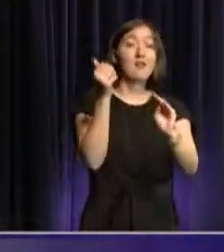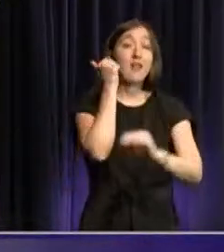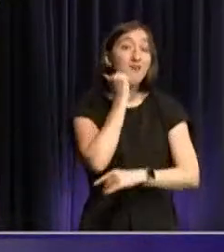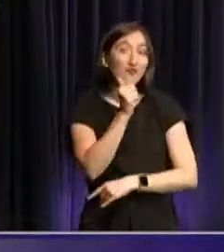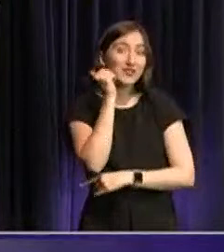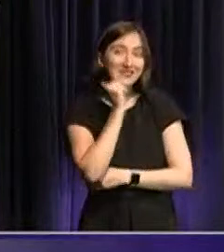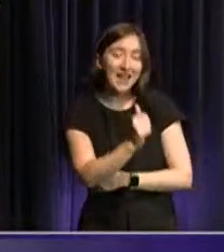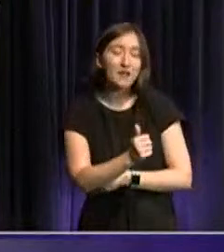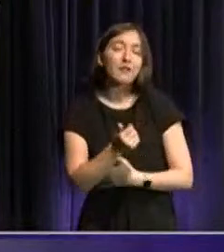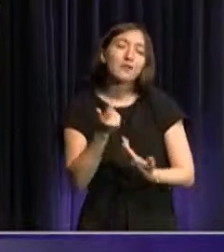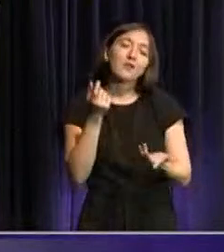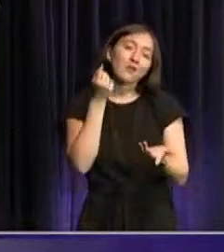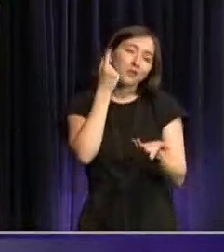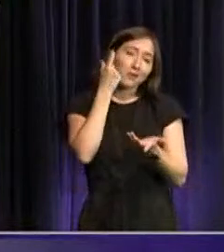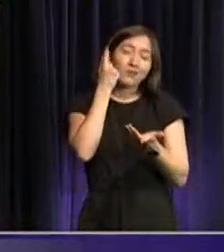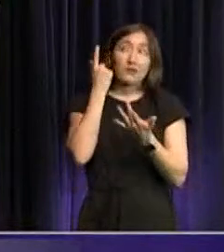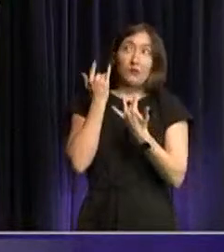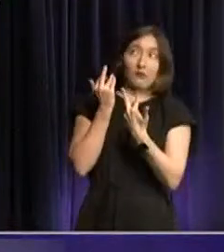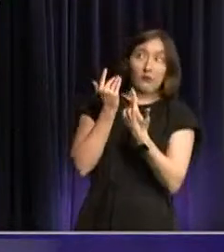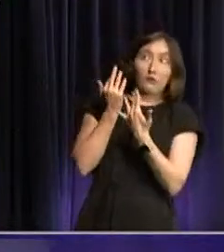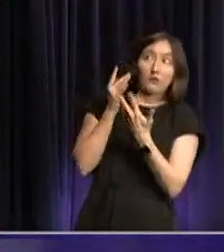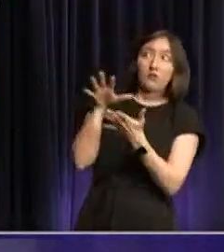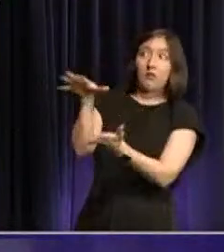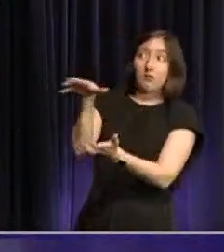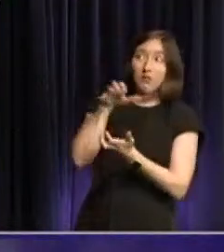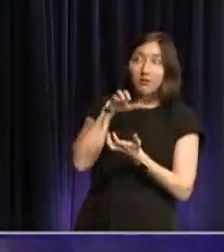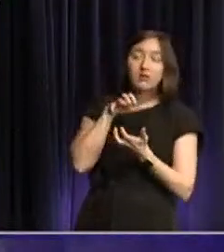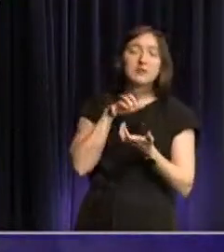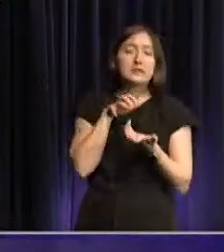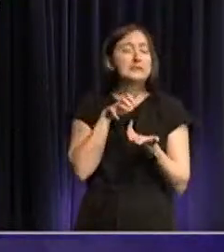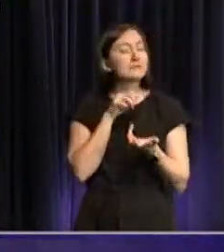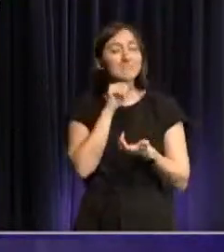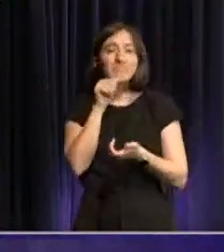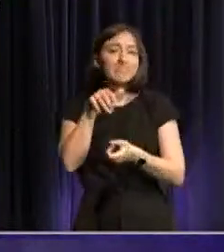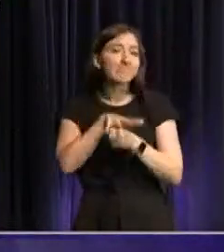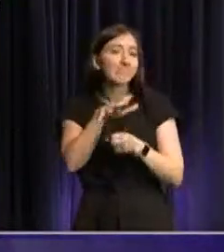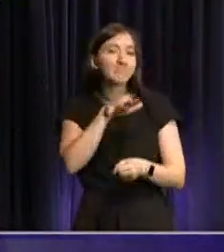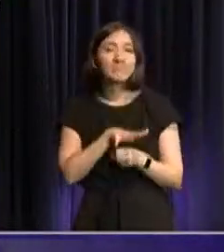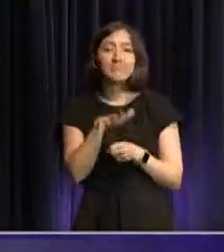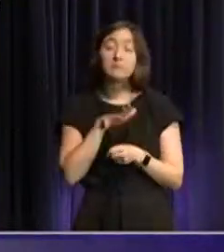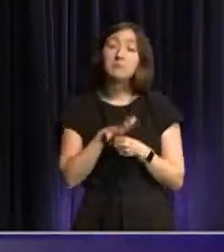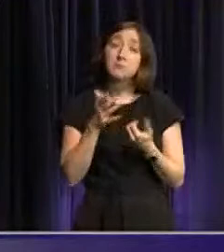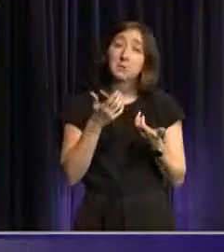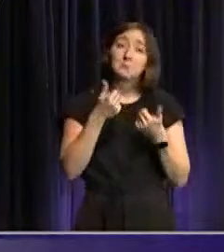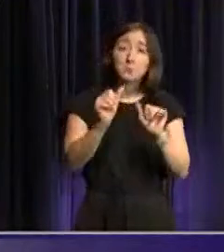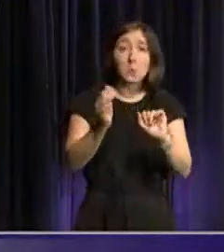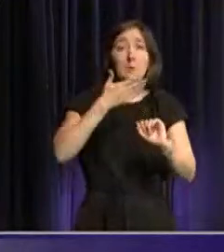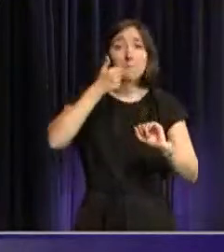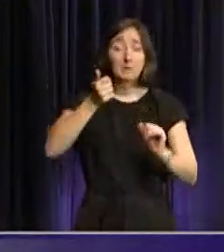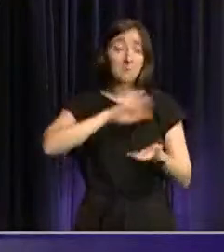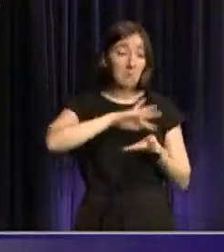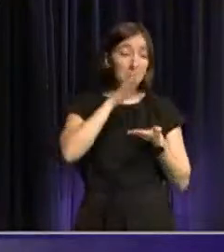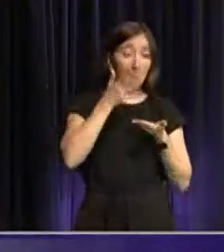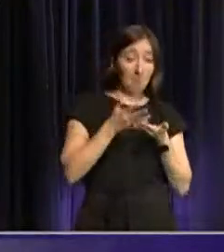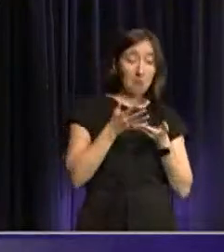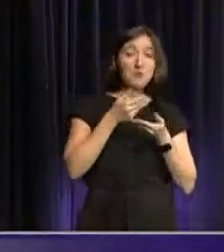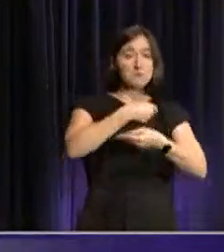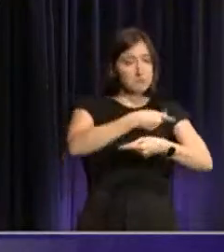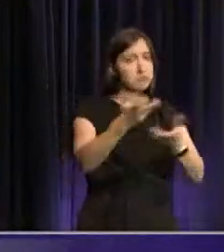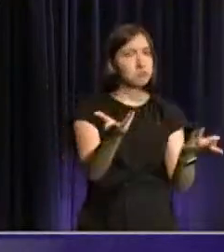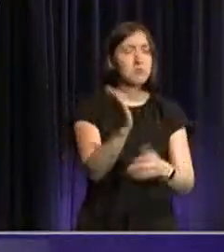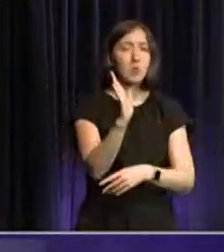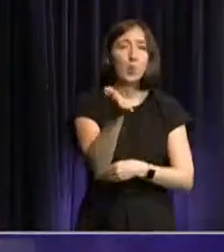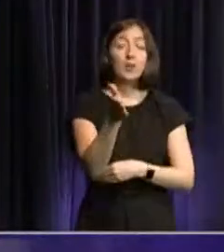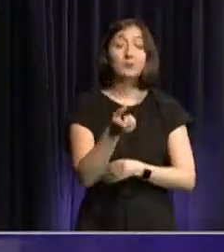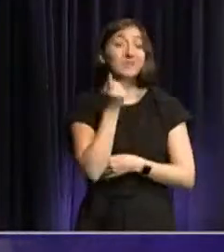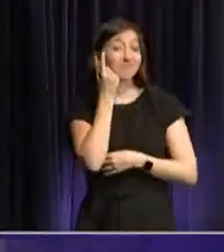over, supply, but we're doing everything we can with what we've got now. You know, it's kind of interesting when you look back and trying to figure out